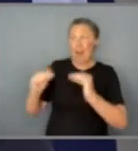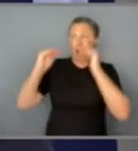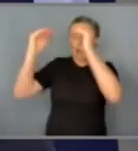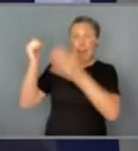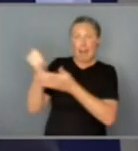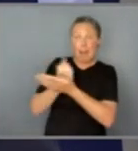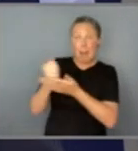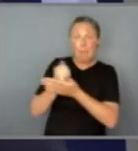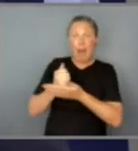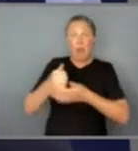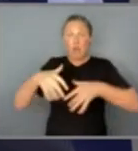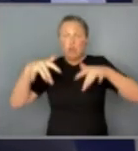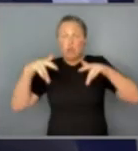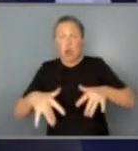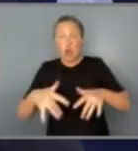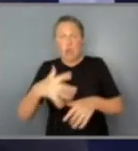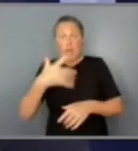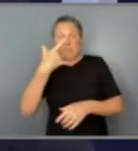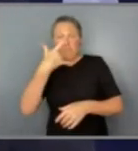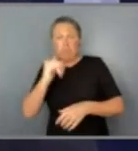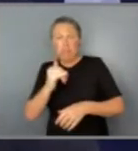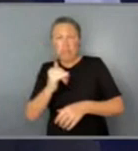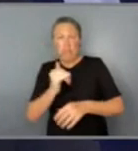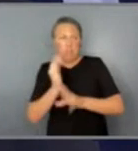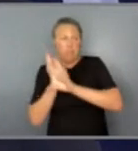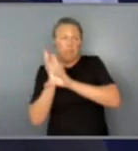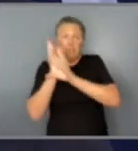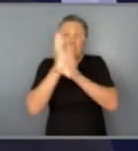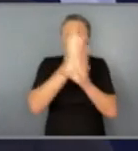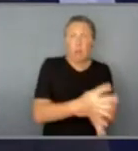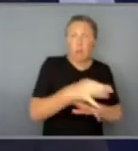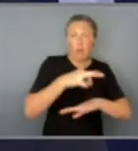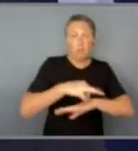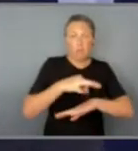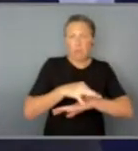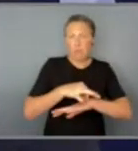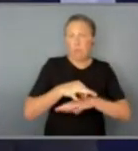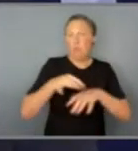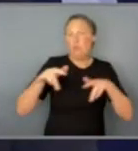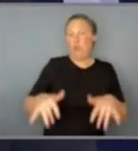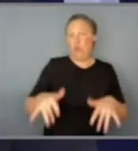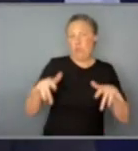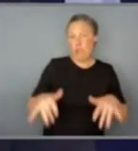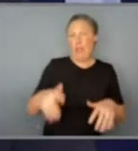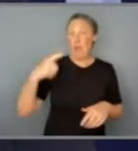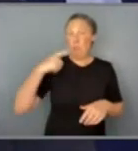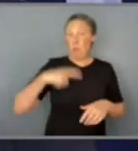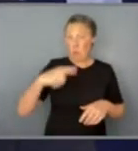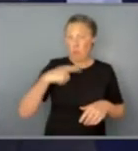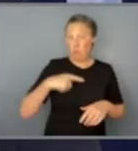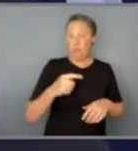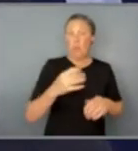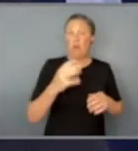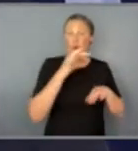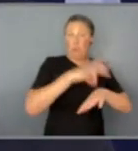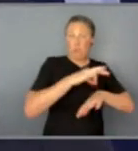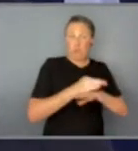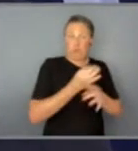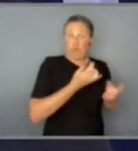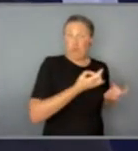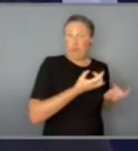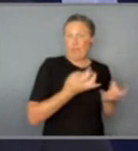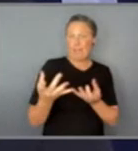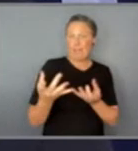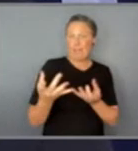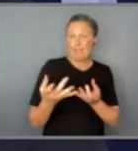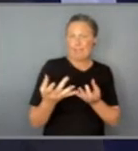significant impact on our hospital system. They have been preparing well for challenges that may come, and